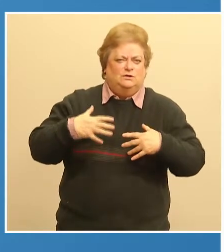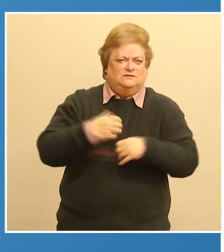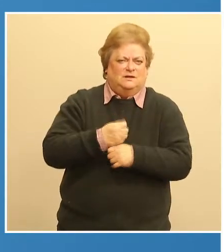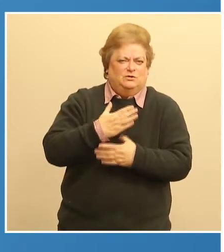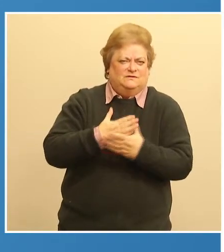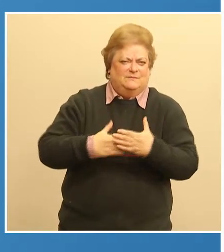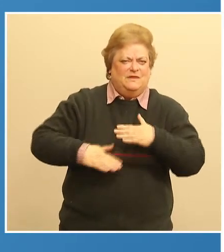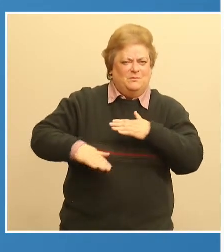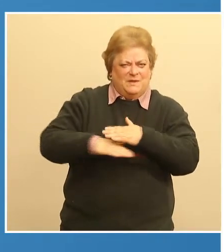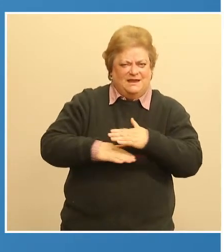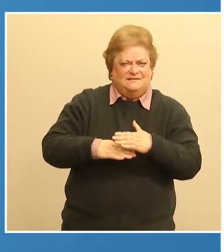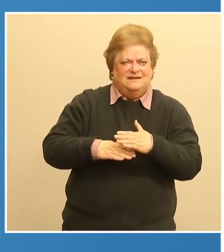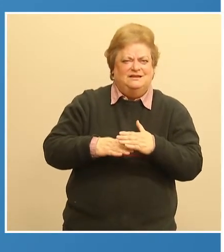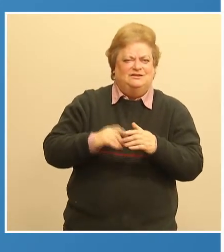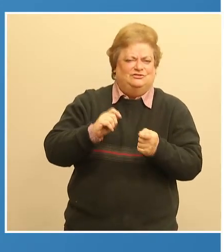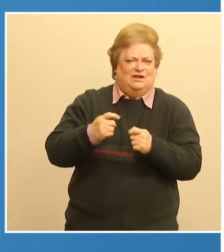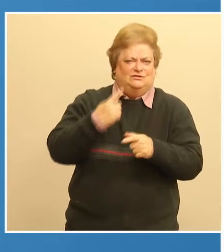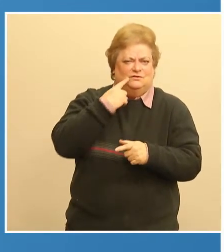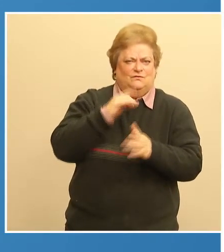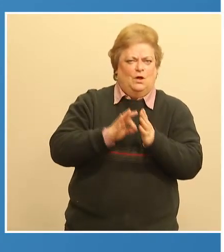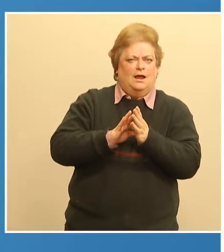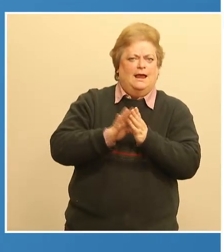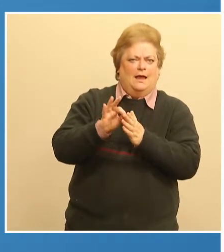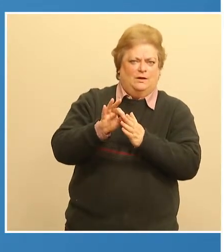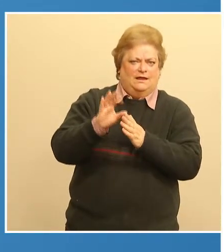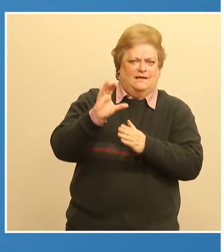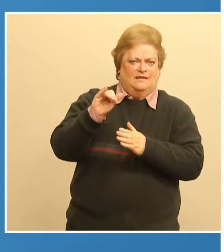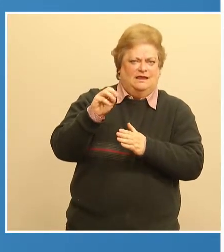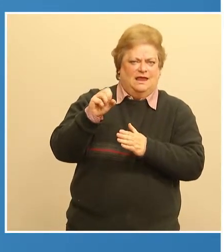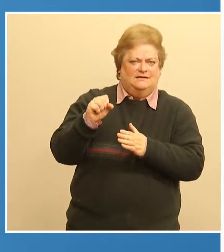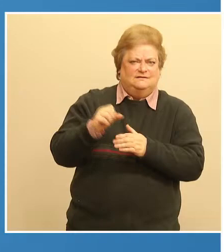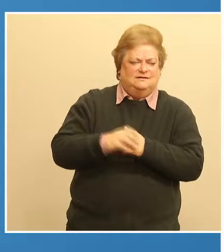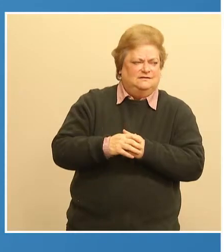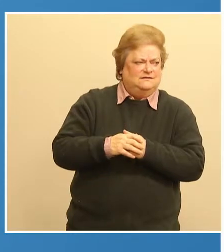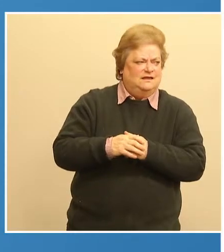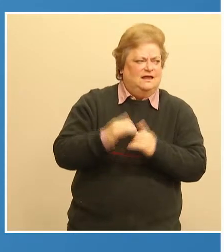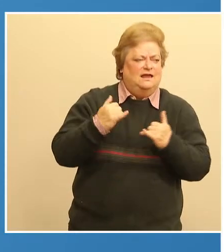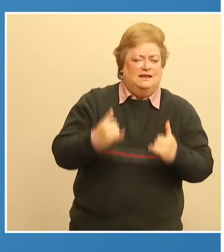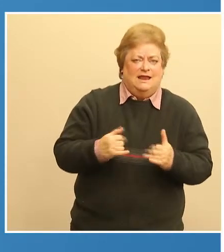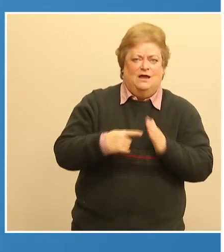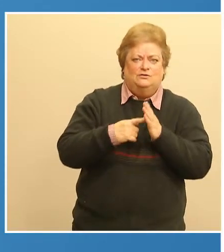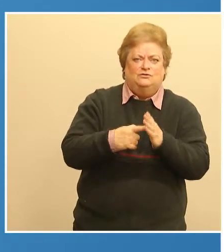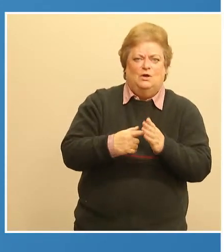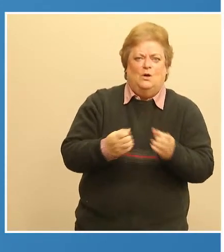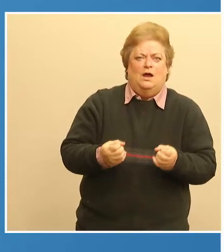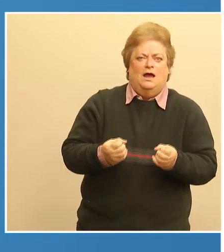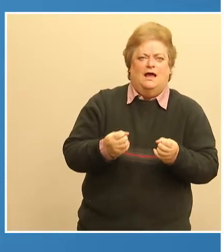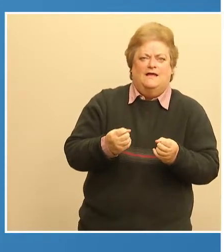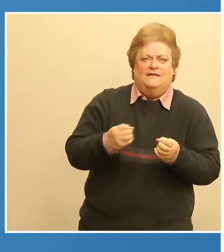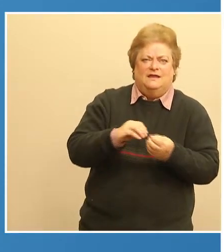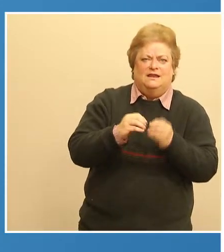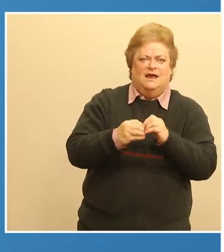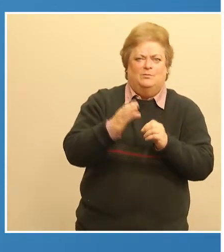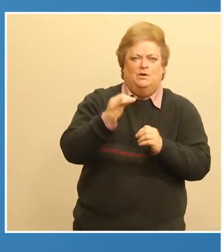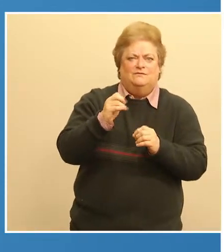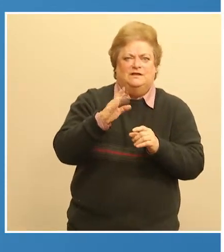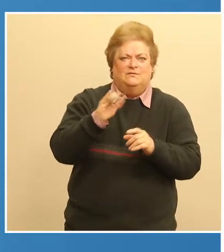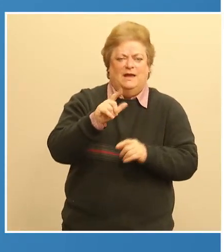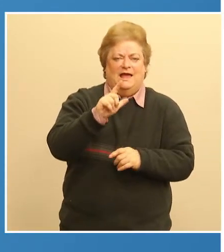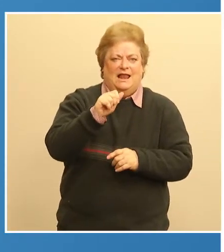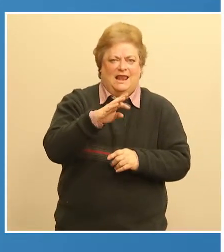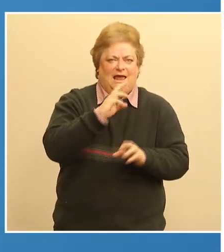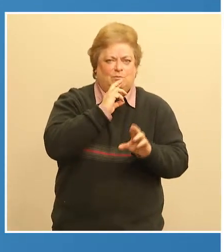basic changes to the case count charts at the top of the dashboard. These charts now show the number of cases by lab report date